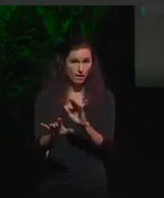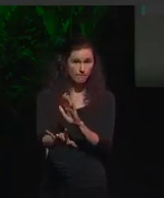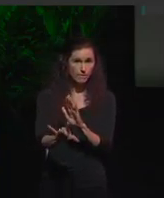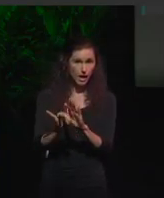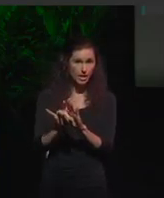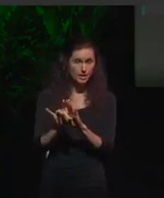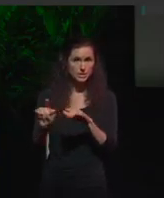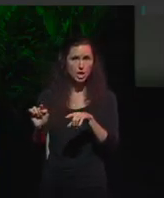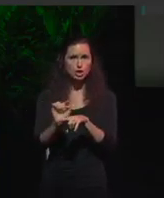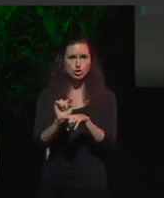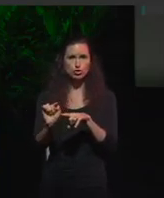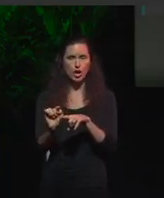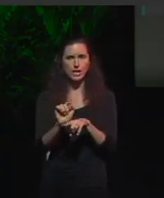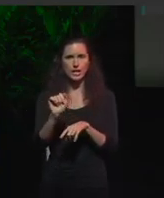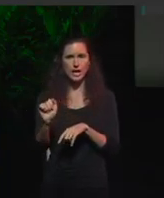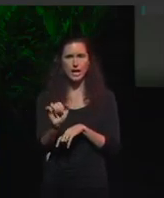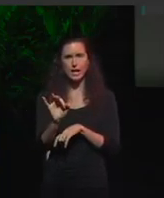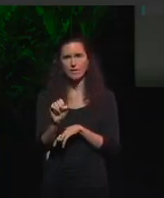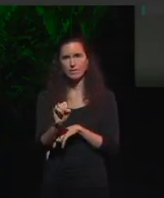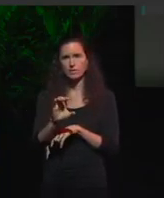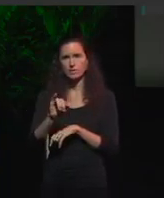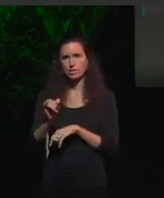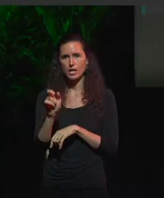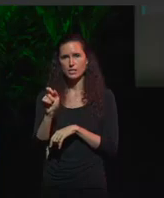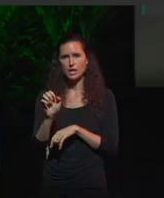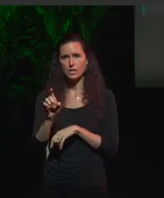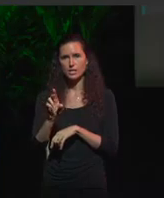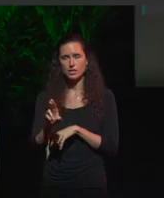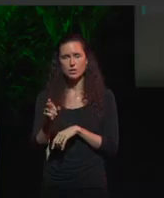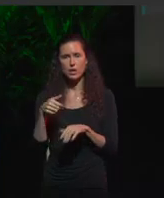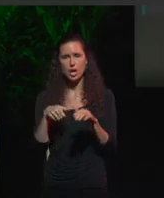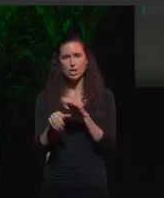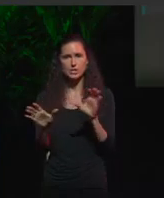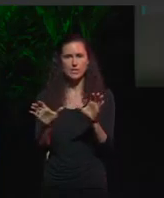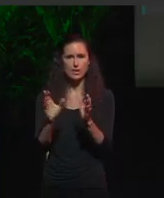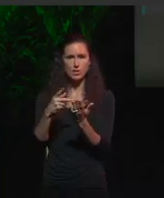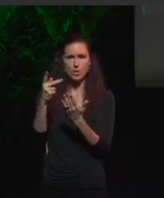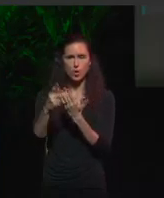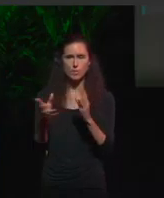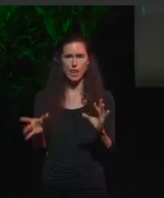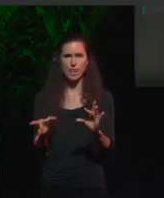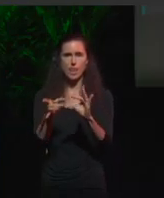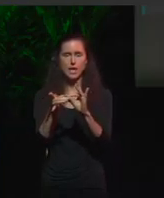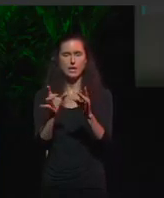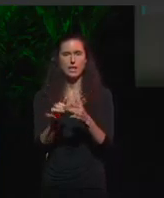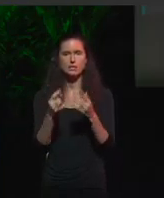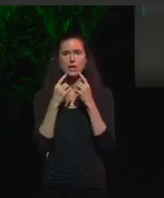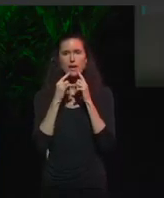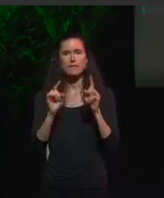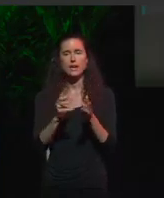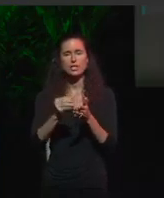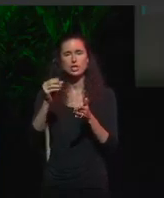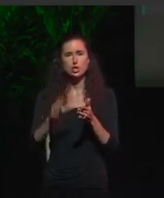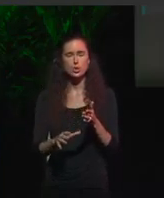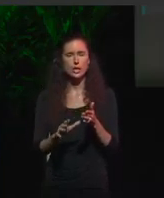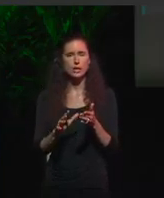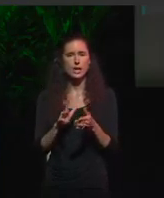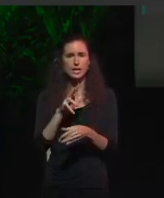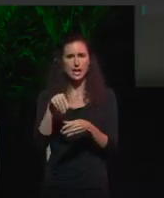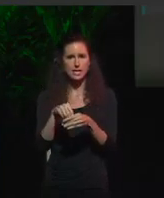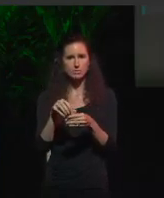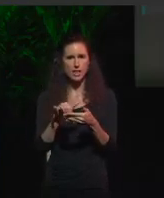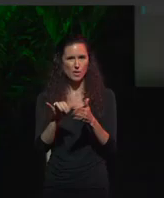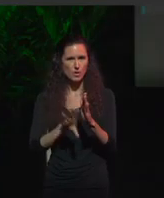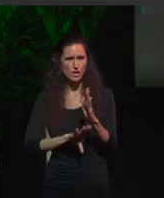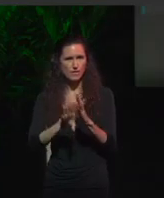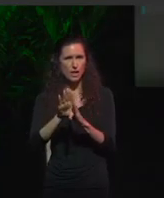all on training.fscj.edu under the certificate programs link. Our effective online student engagement is the one we